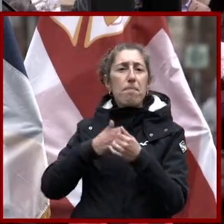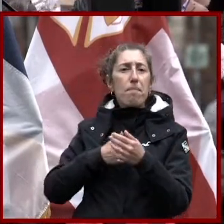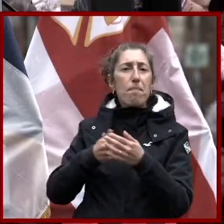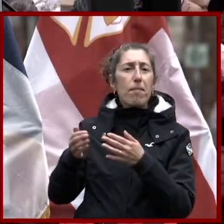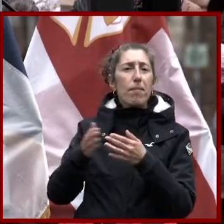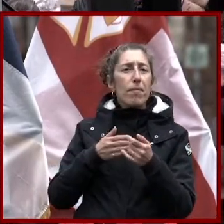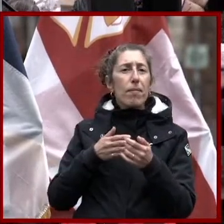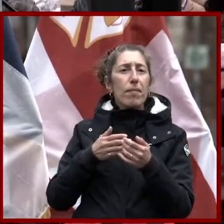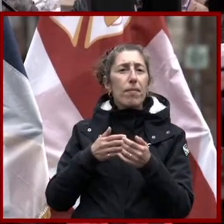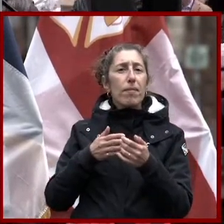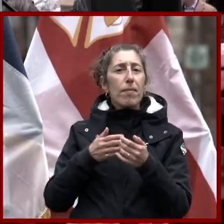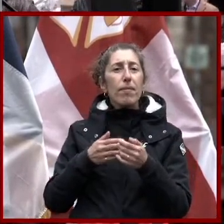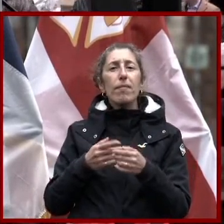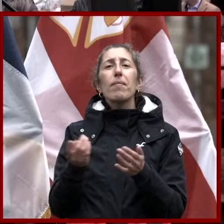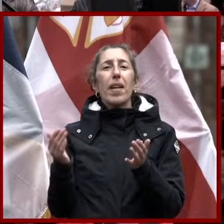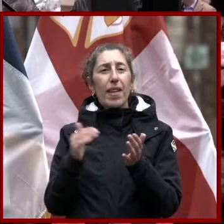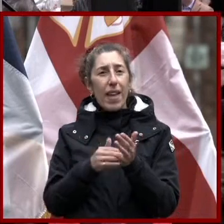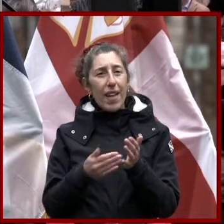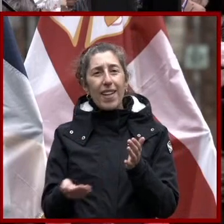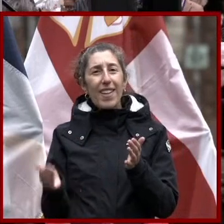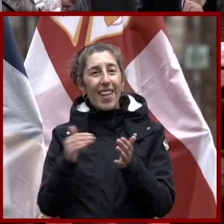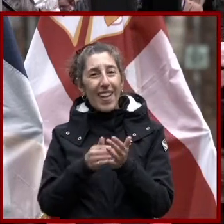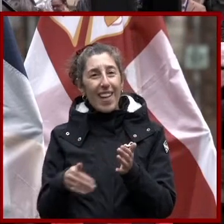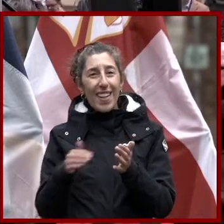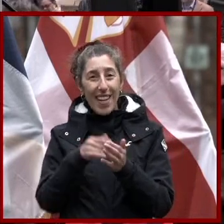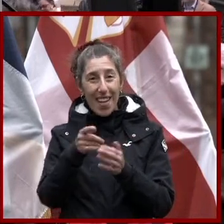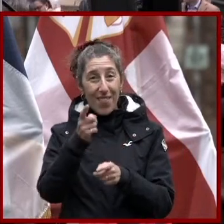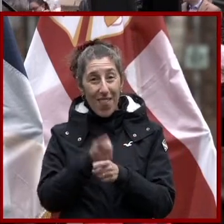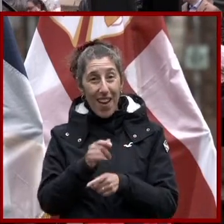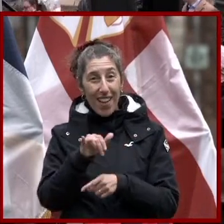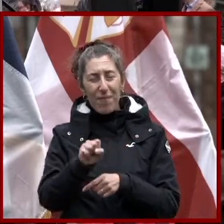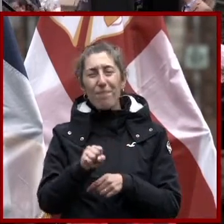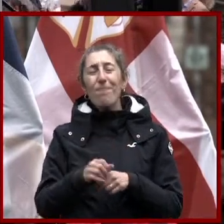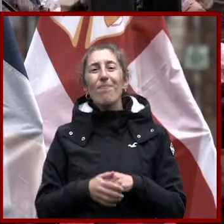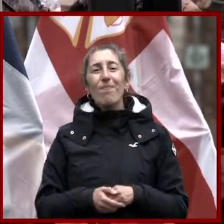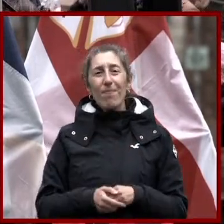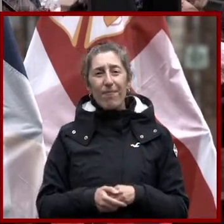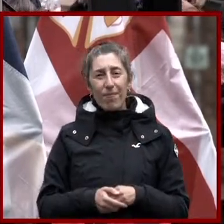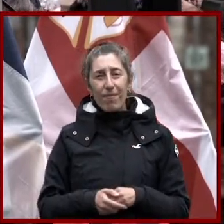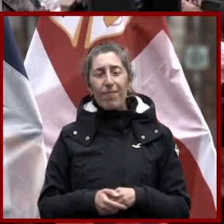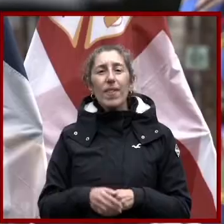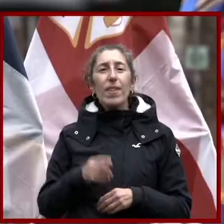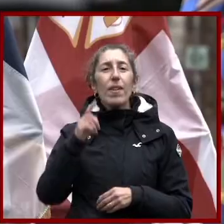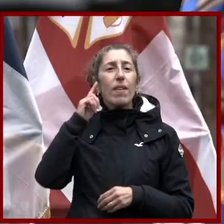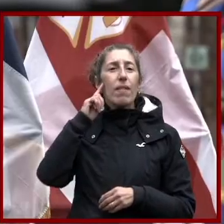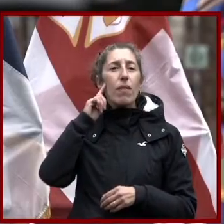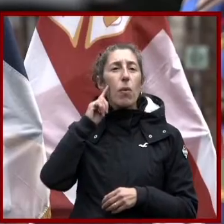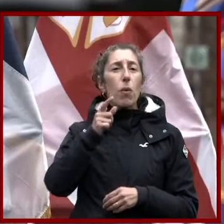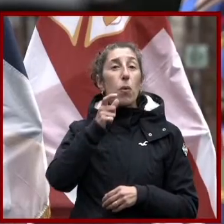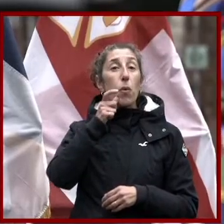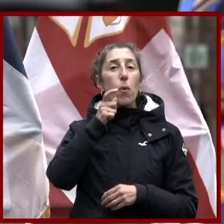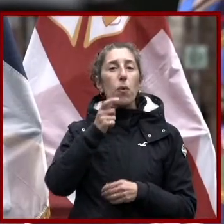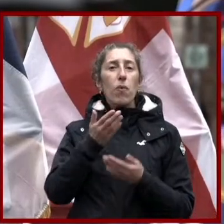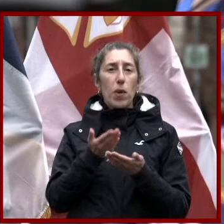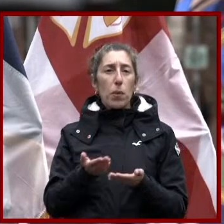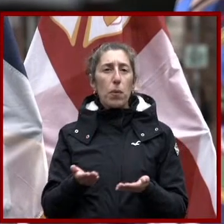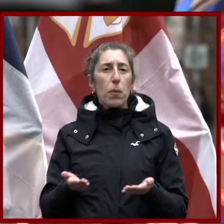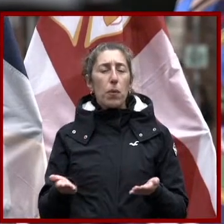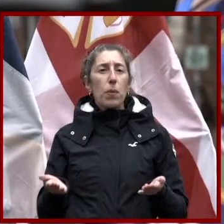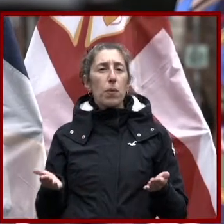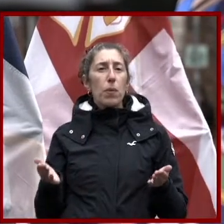it 1,000 times again. For you,